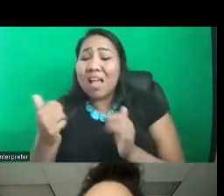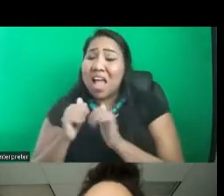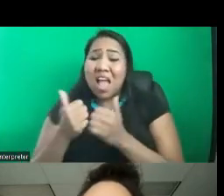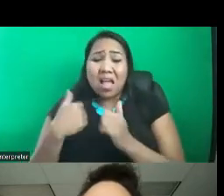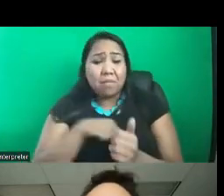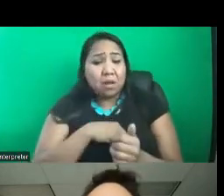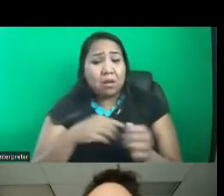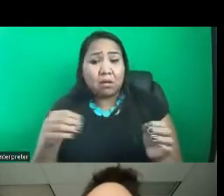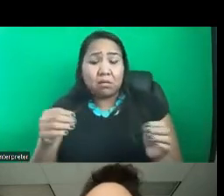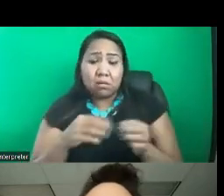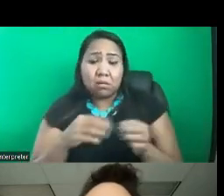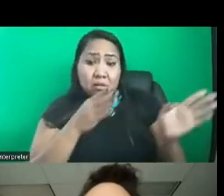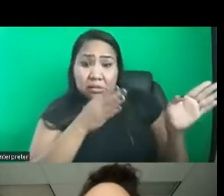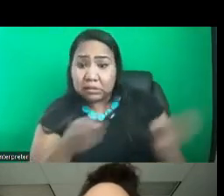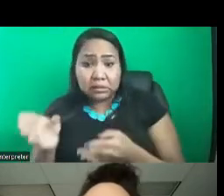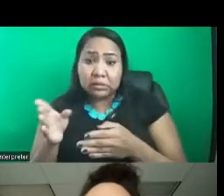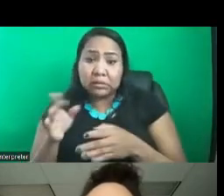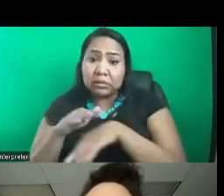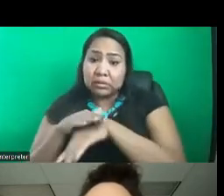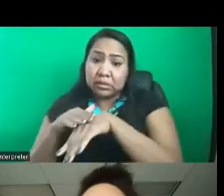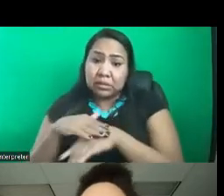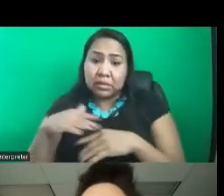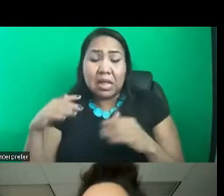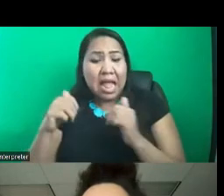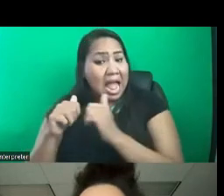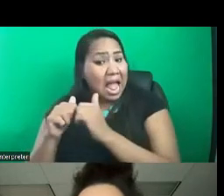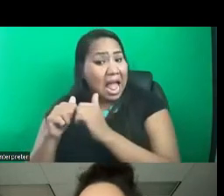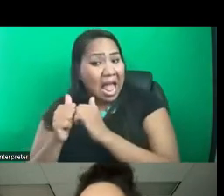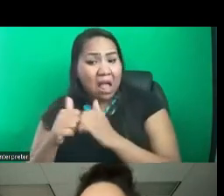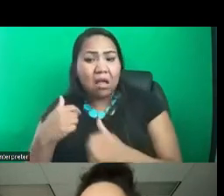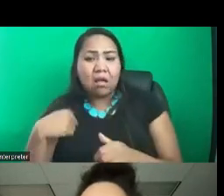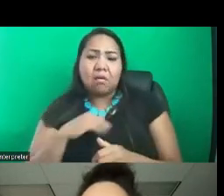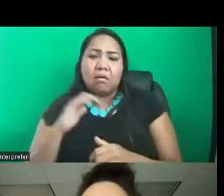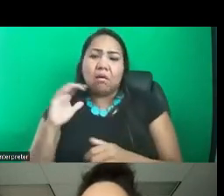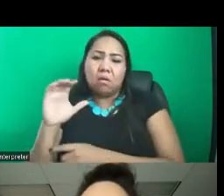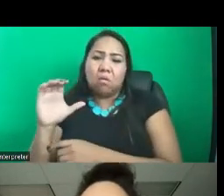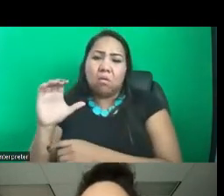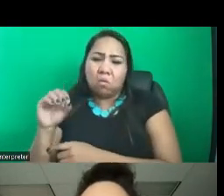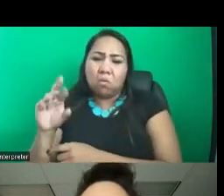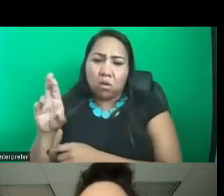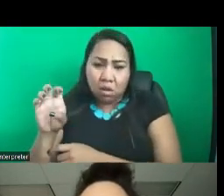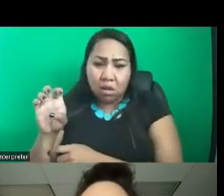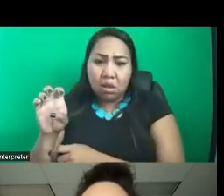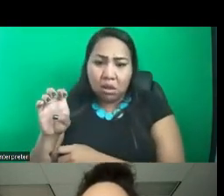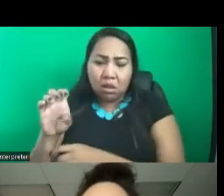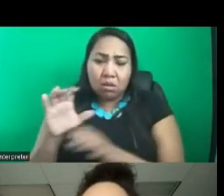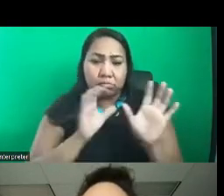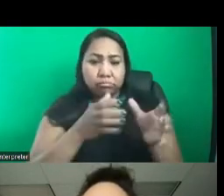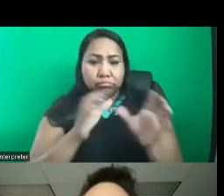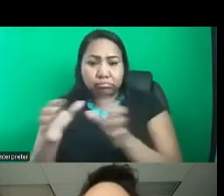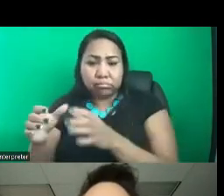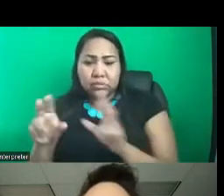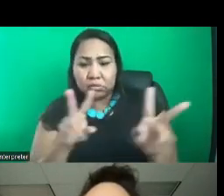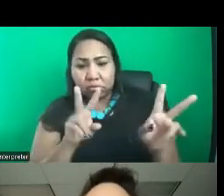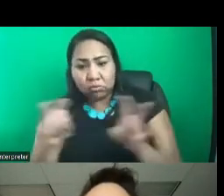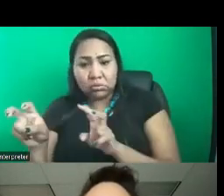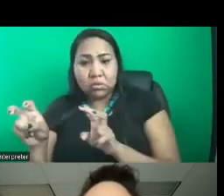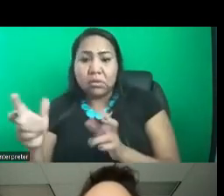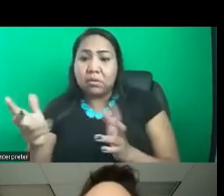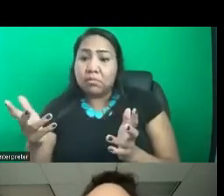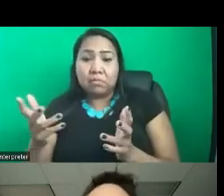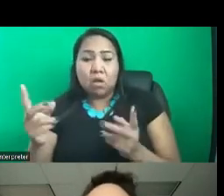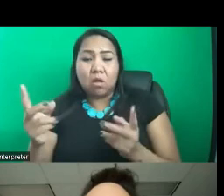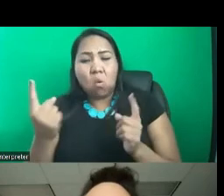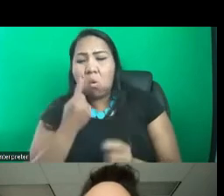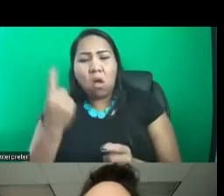course objectives, things that we need to like study for our tests essentially and take out of each class, is that there's always going to be a